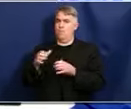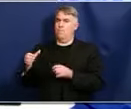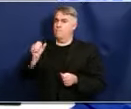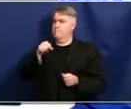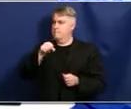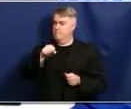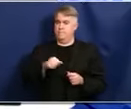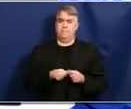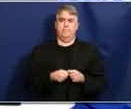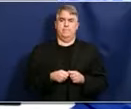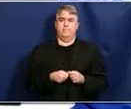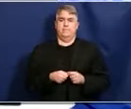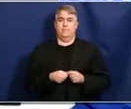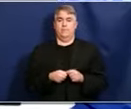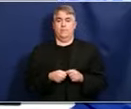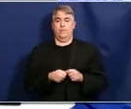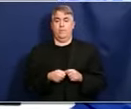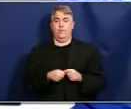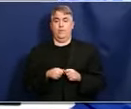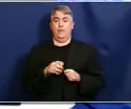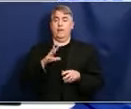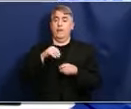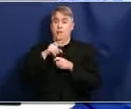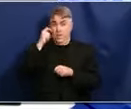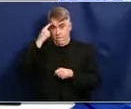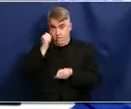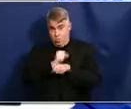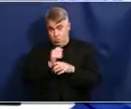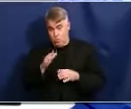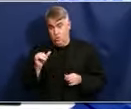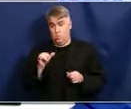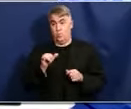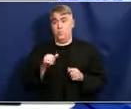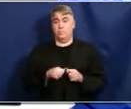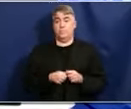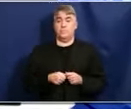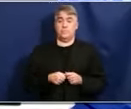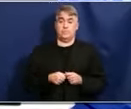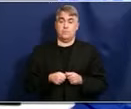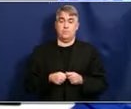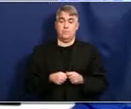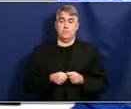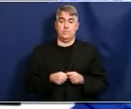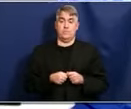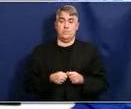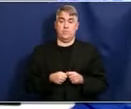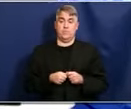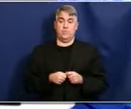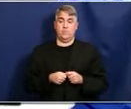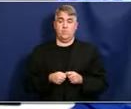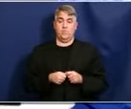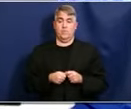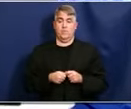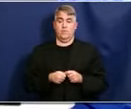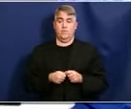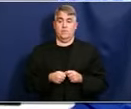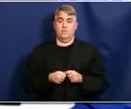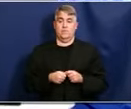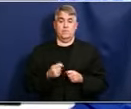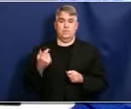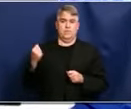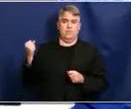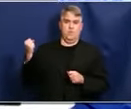will be including governmental workers, because all of those sectors were initially discarded and they were just going to focus